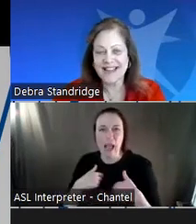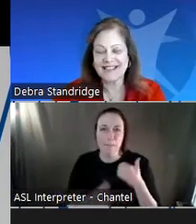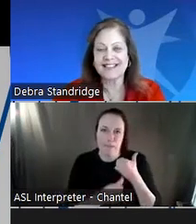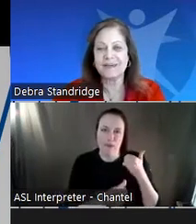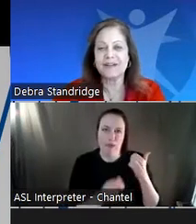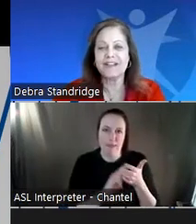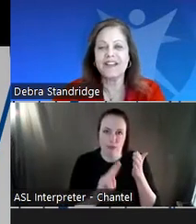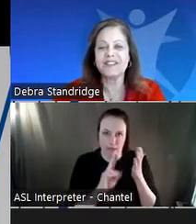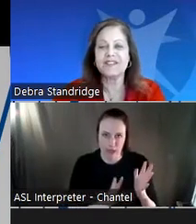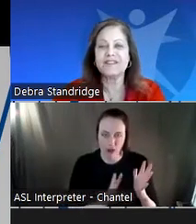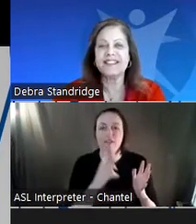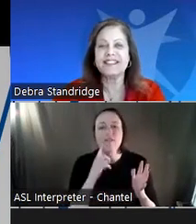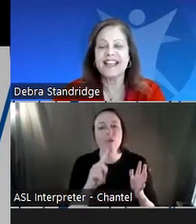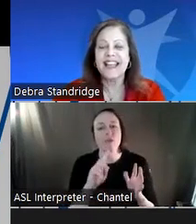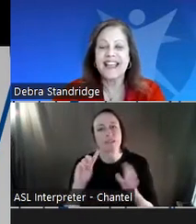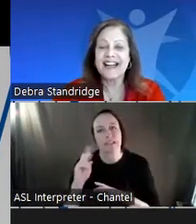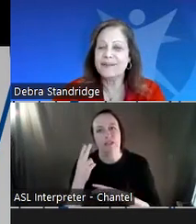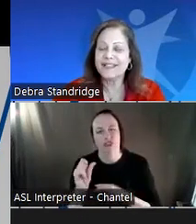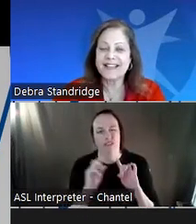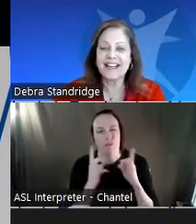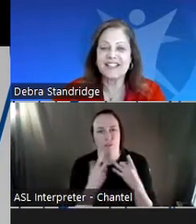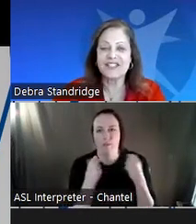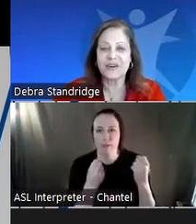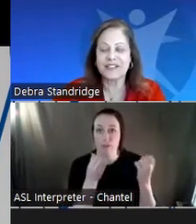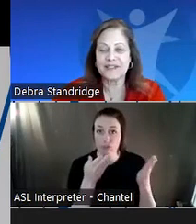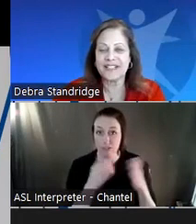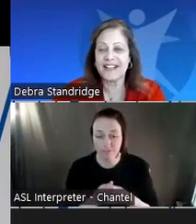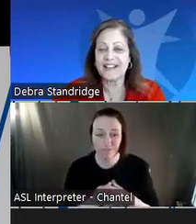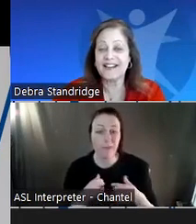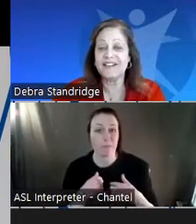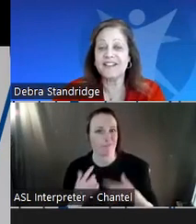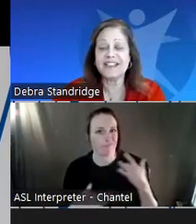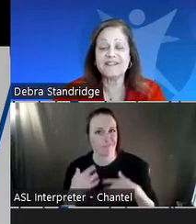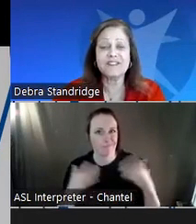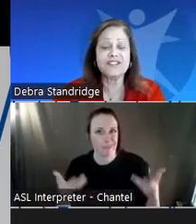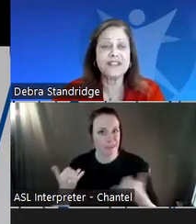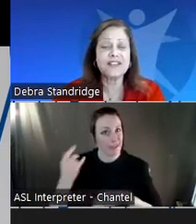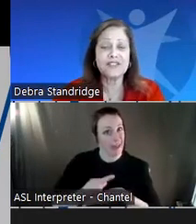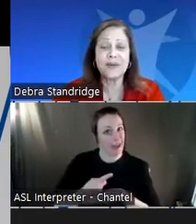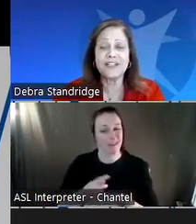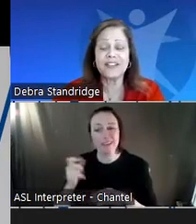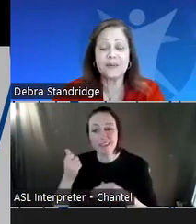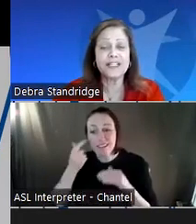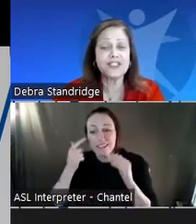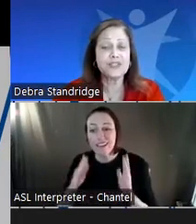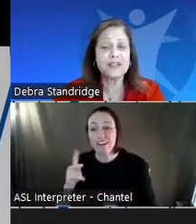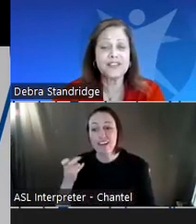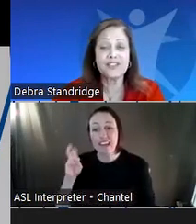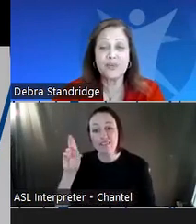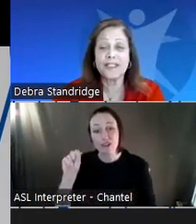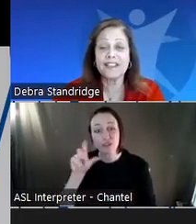the Wisconsin Department of Health Services, and I am excited to join you today. Governor Evers' 2023